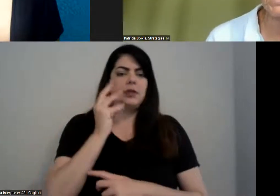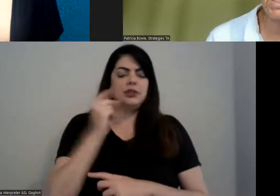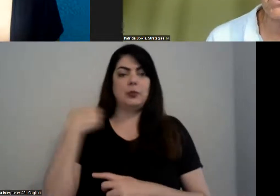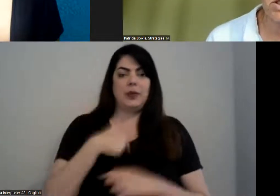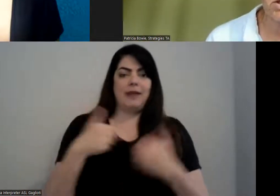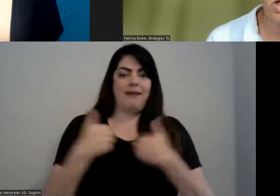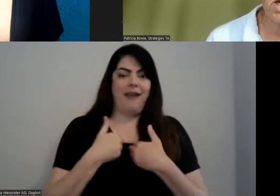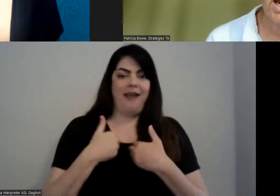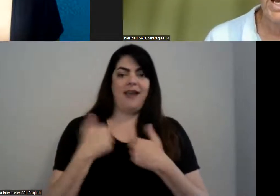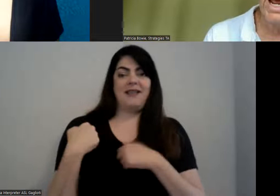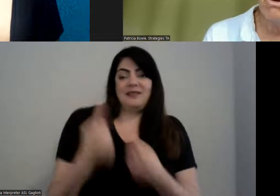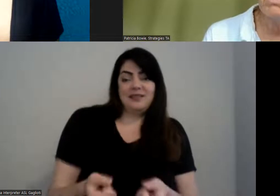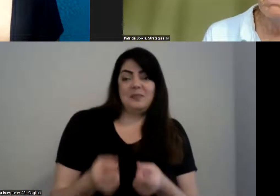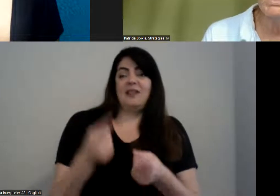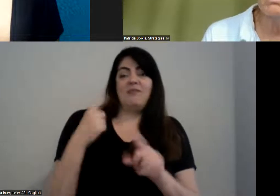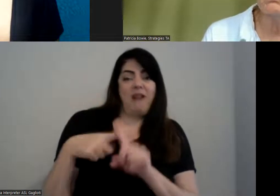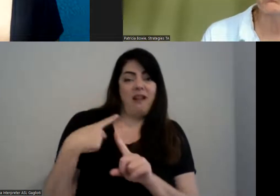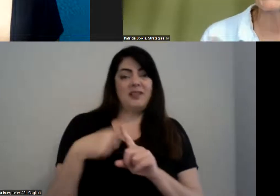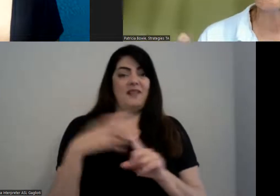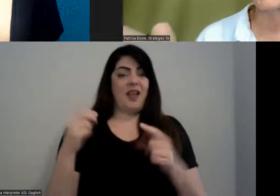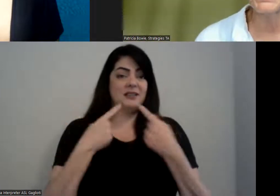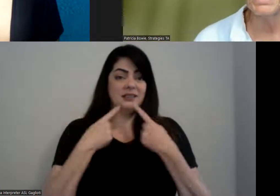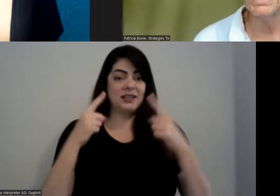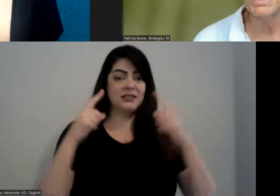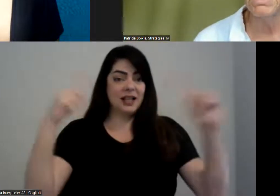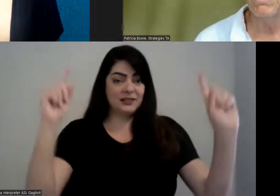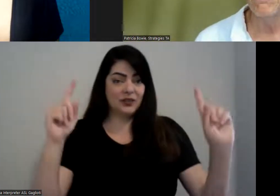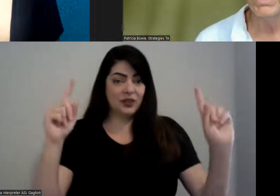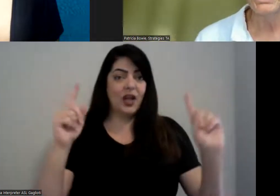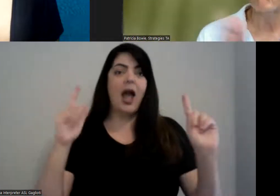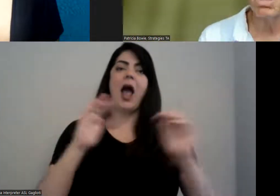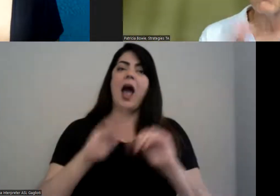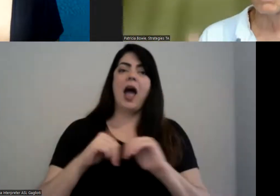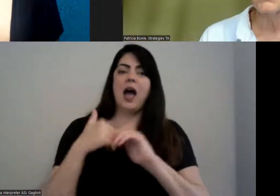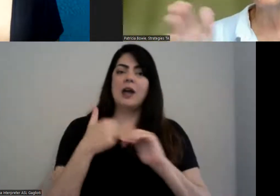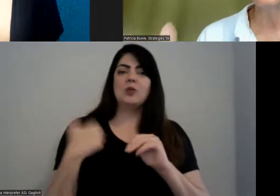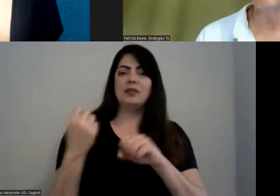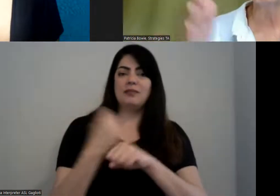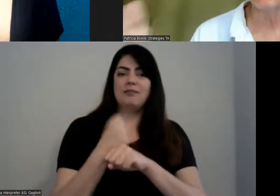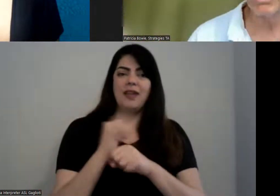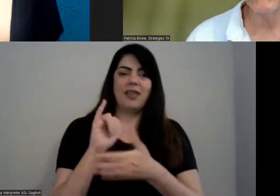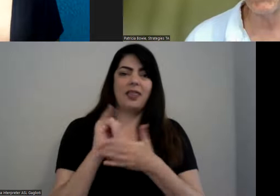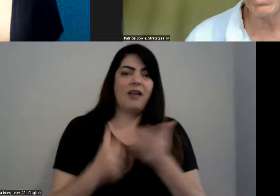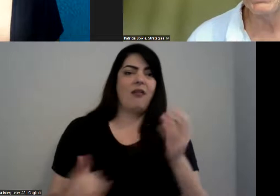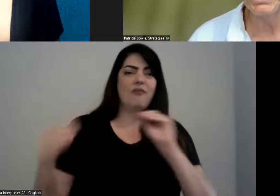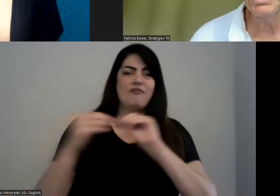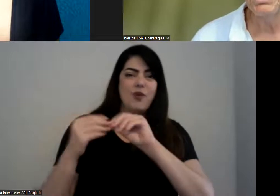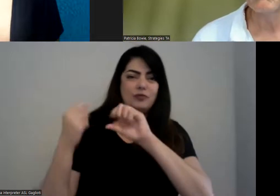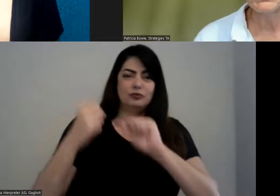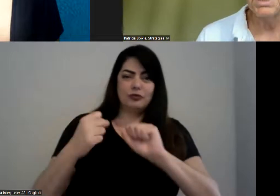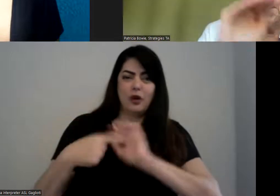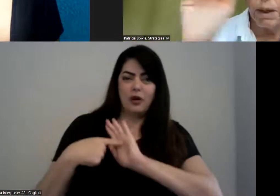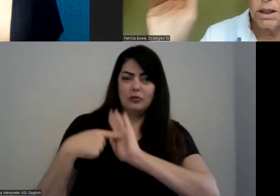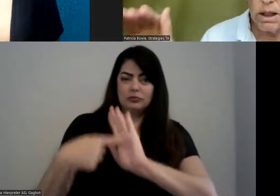and successful? And how do we make those more explicit in order for us to do more of that?